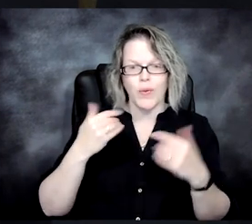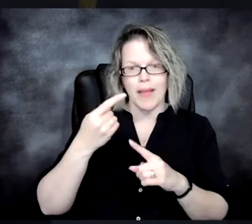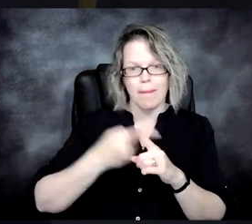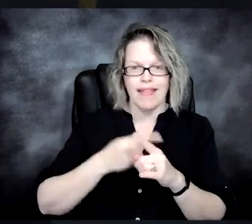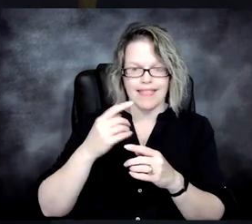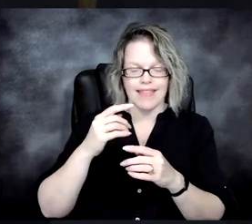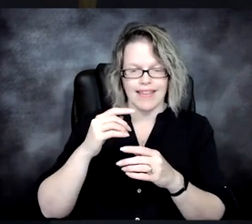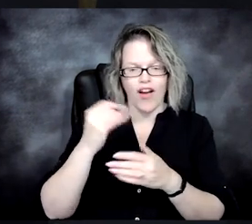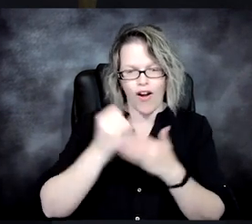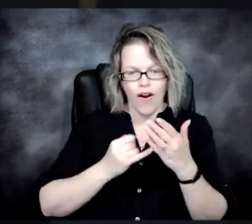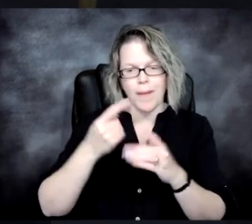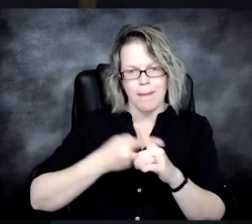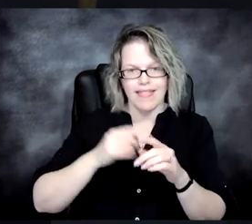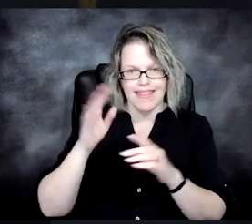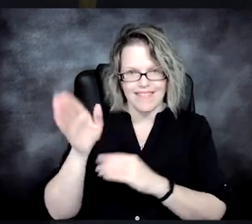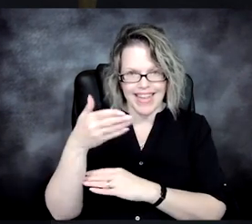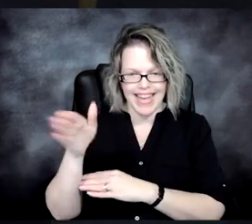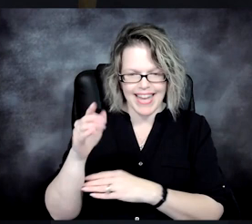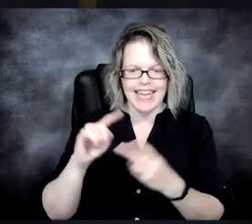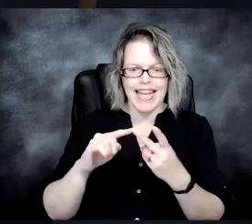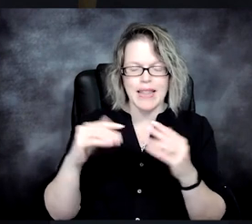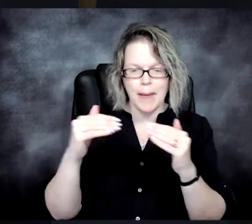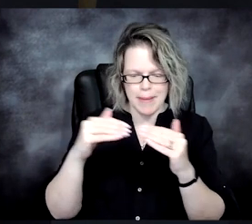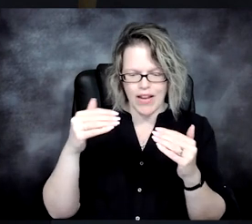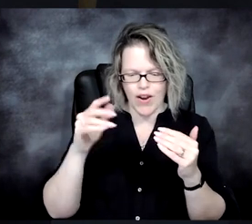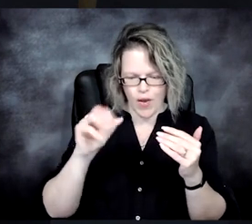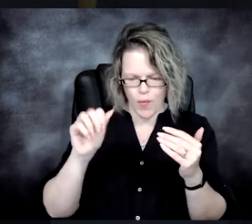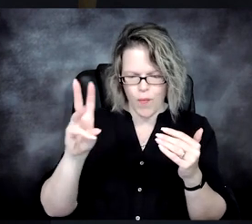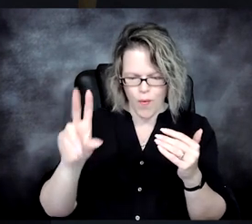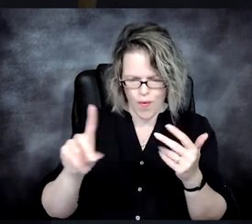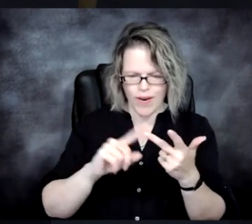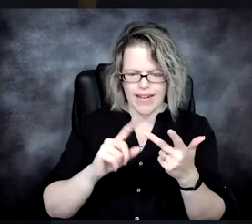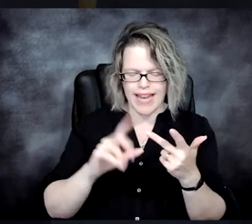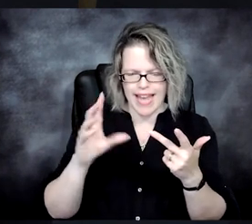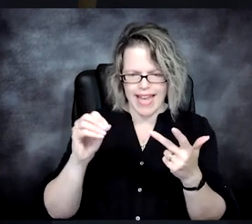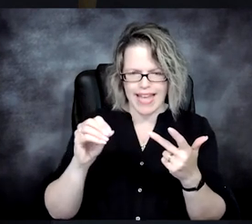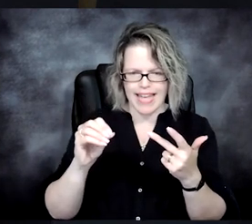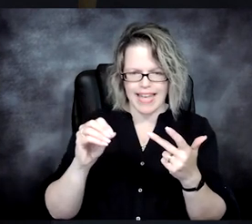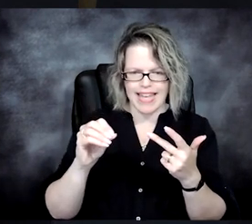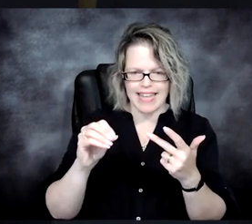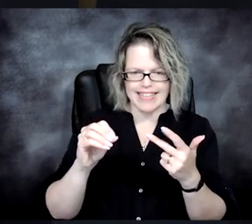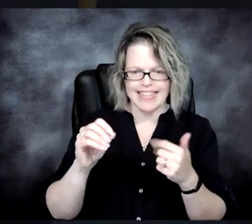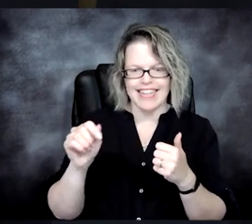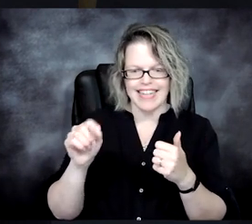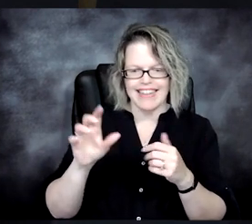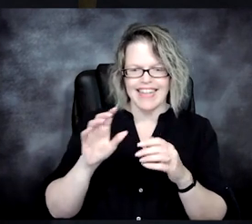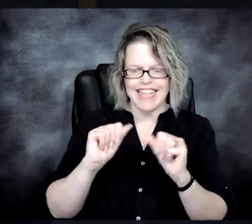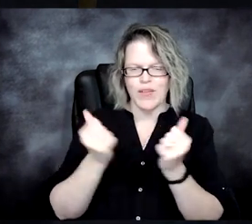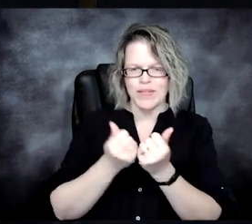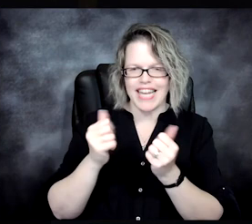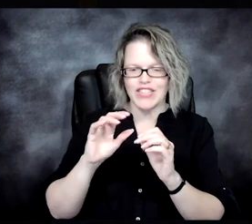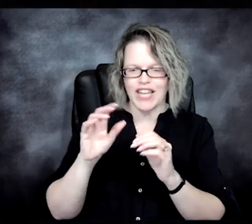really recognizes one of their peers in arts education, and the WA Art Education Association Award. Here they are with their